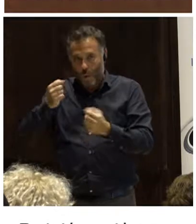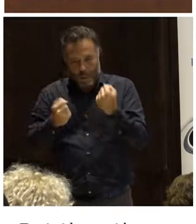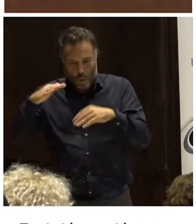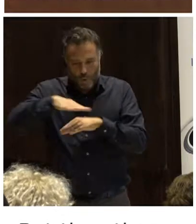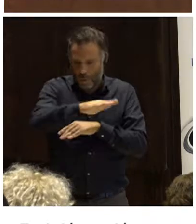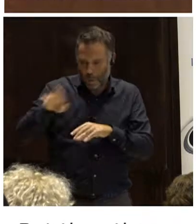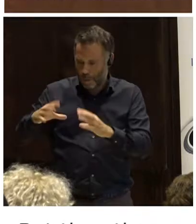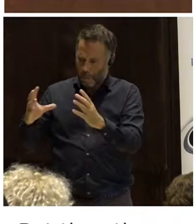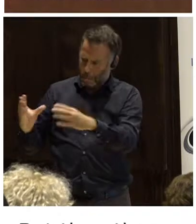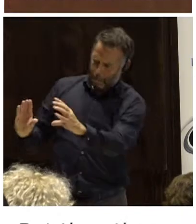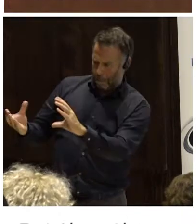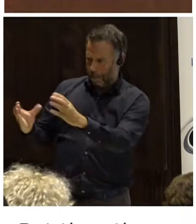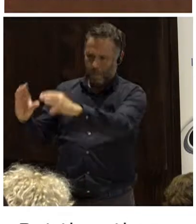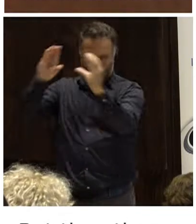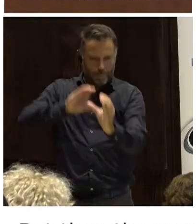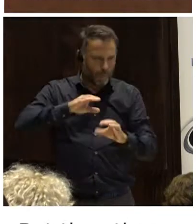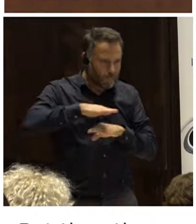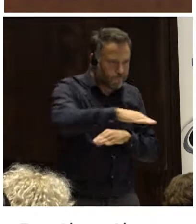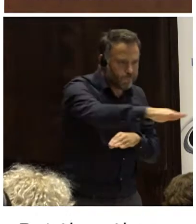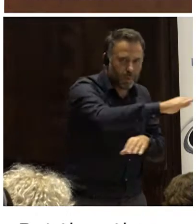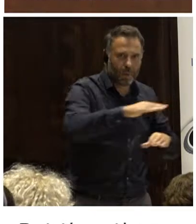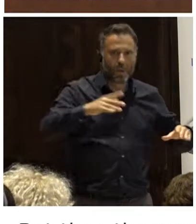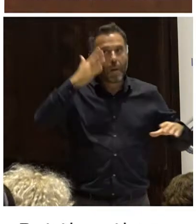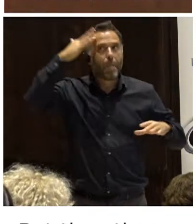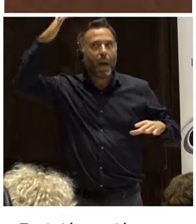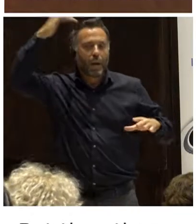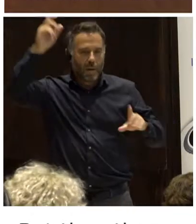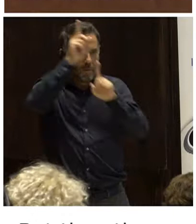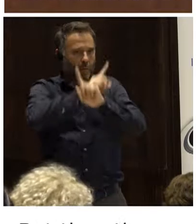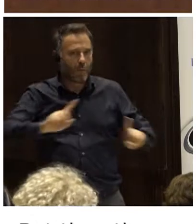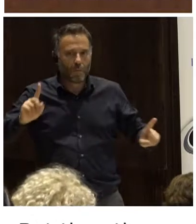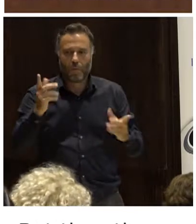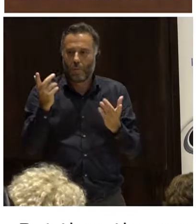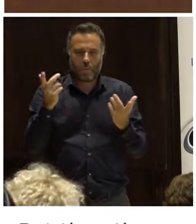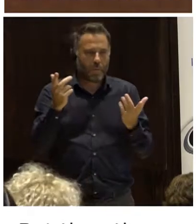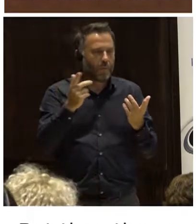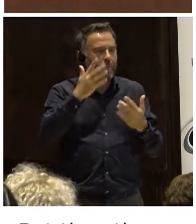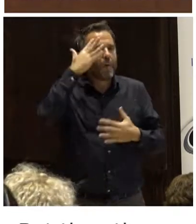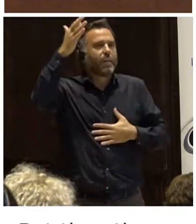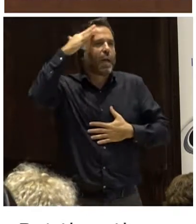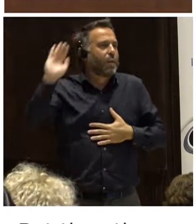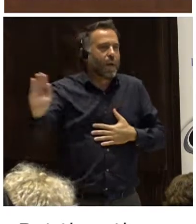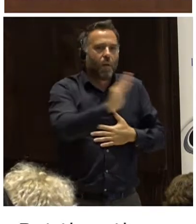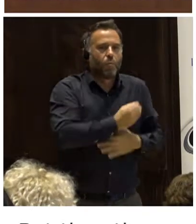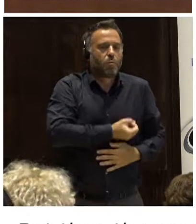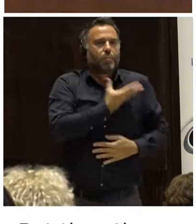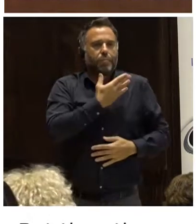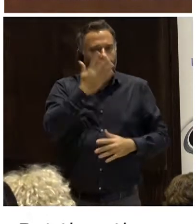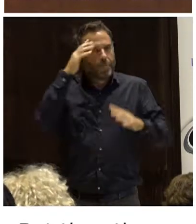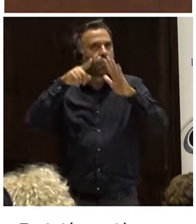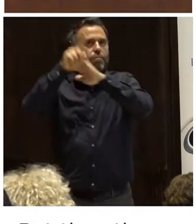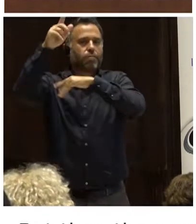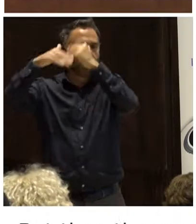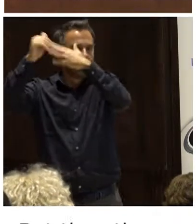related to imagination and to fantasy, and to this in principle